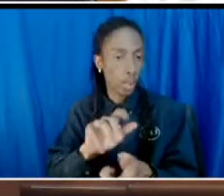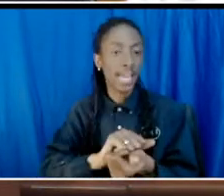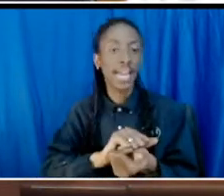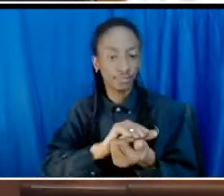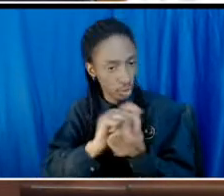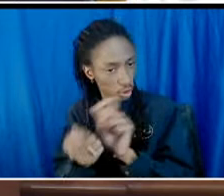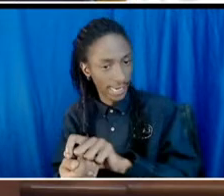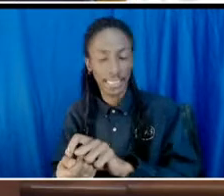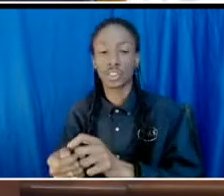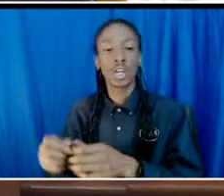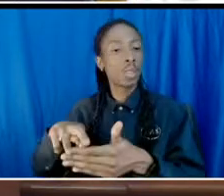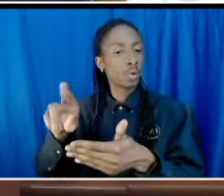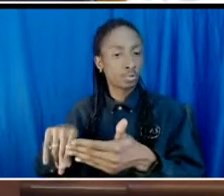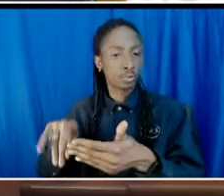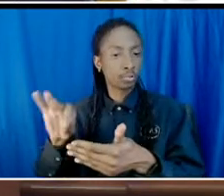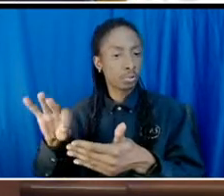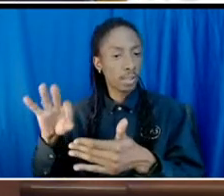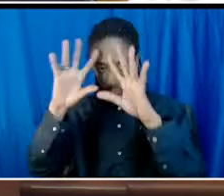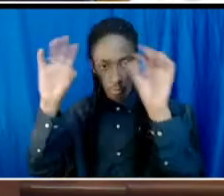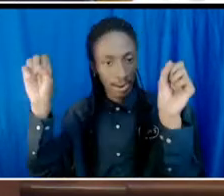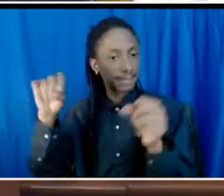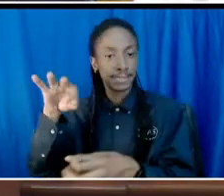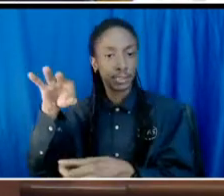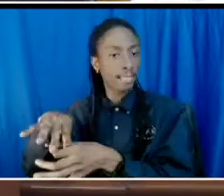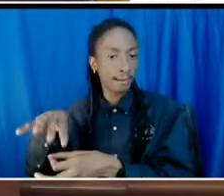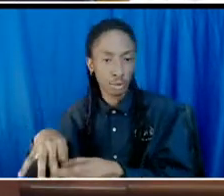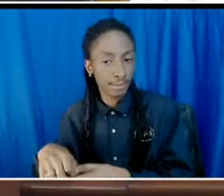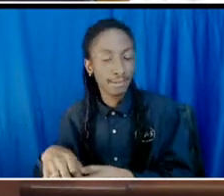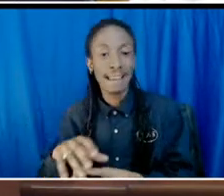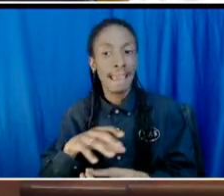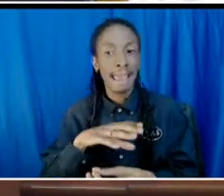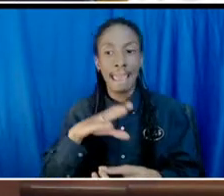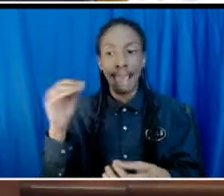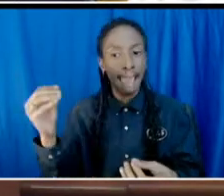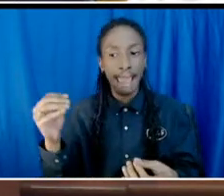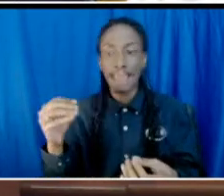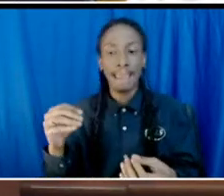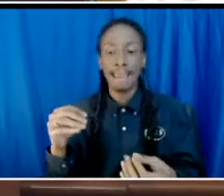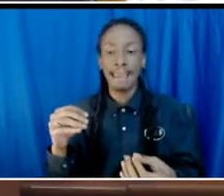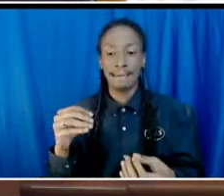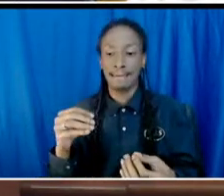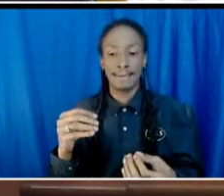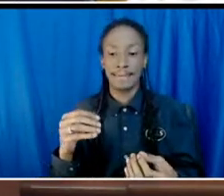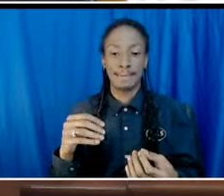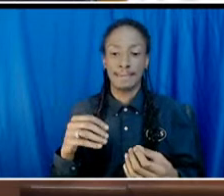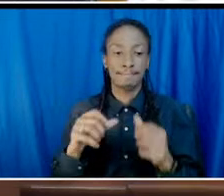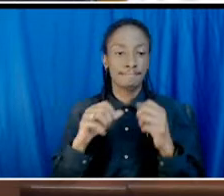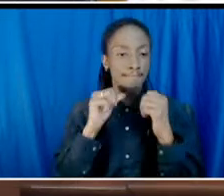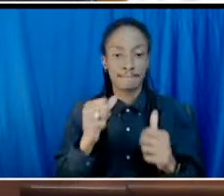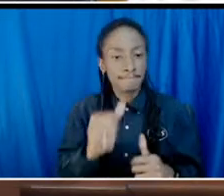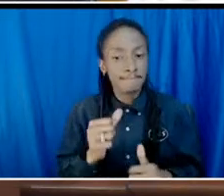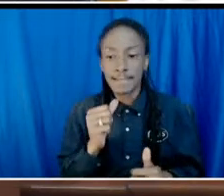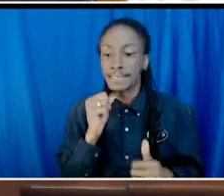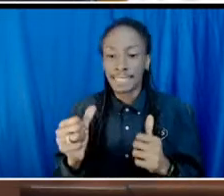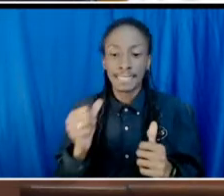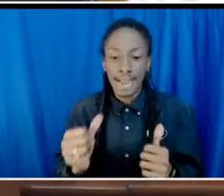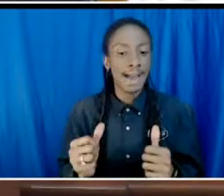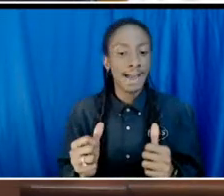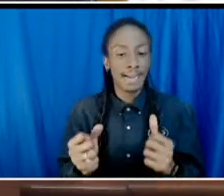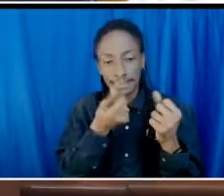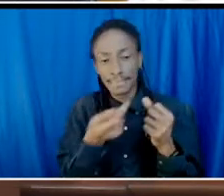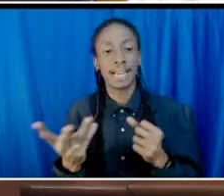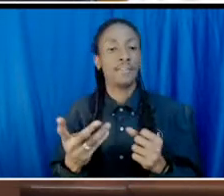results of the presidential election, and refuted numerous specific claims of election fraud the president was